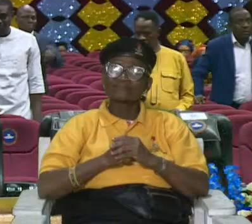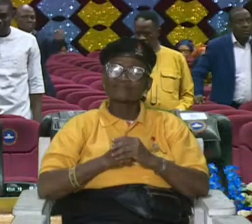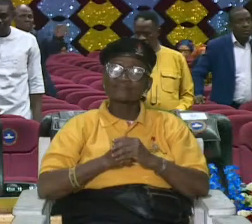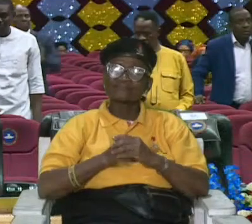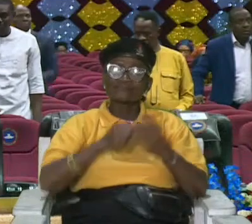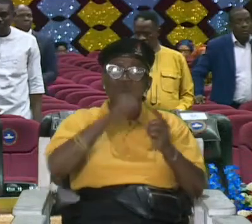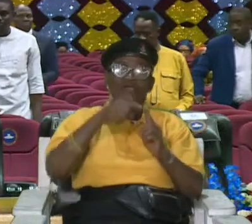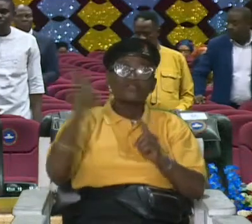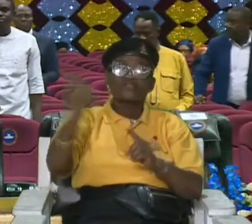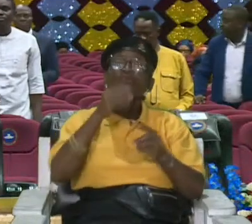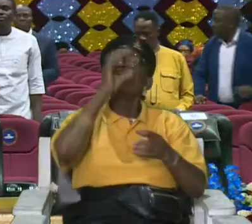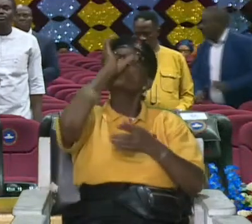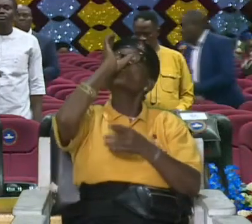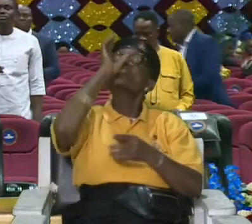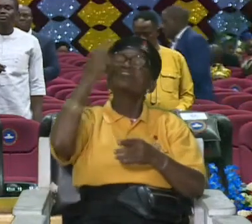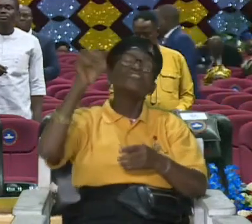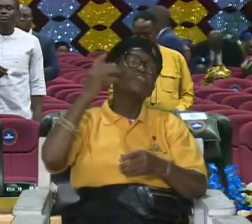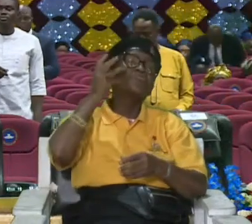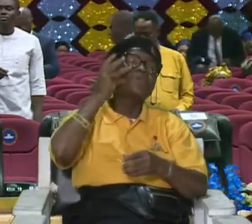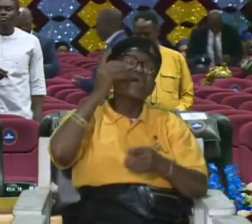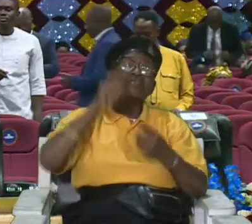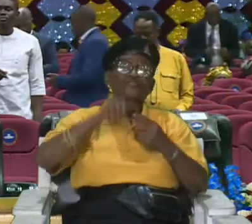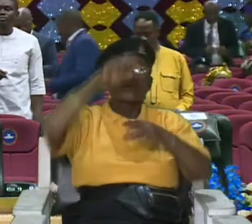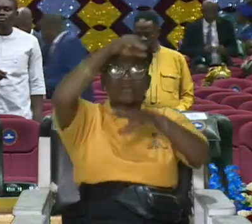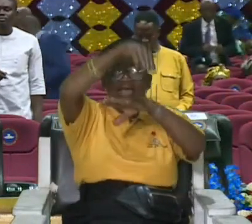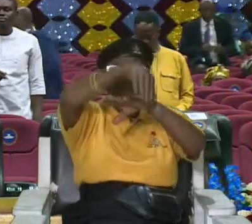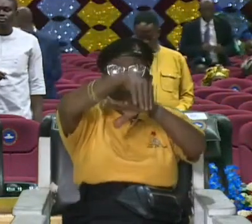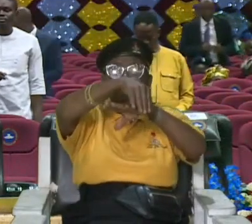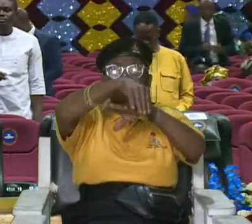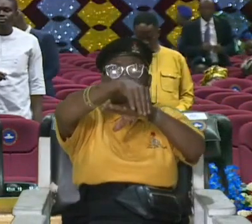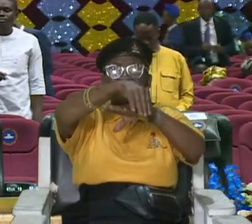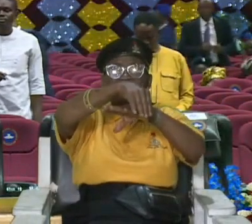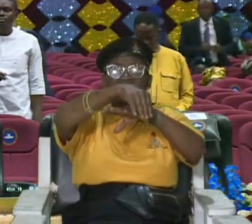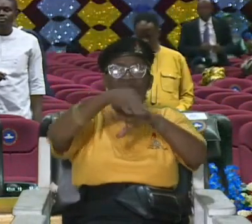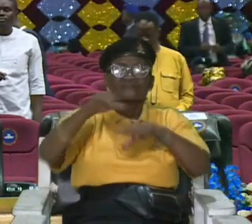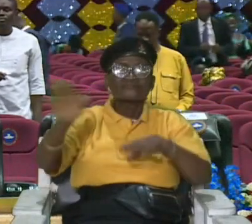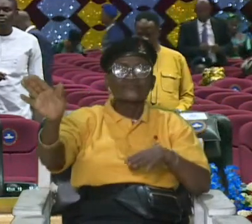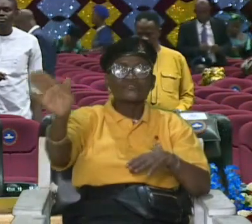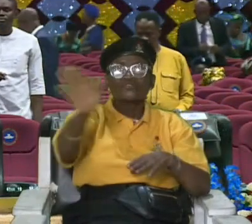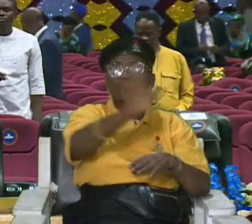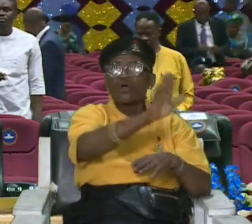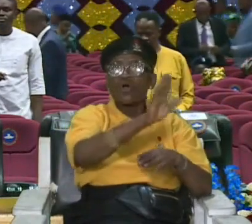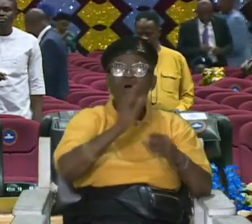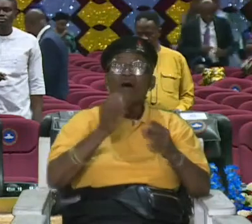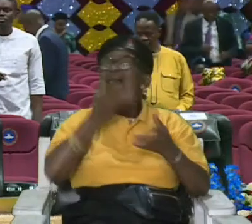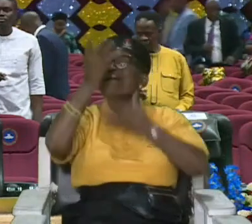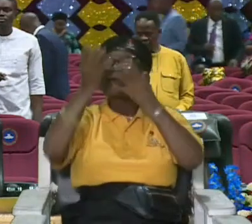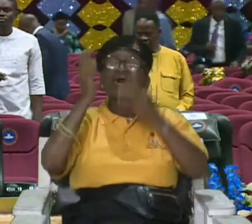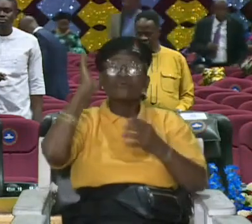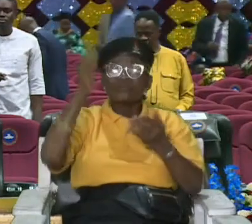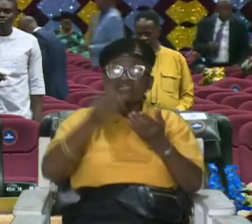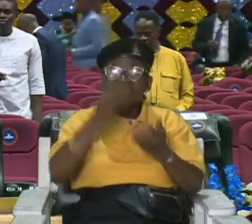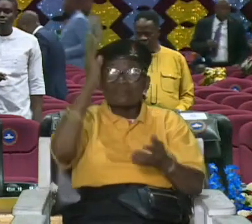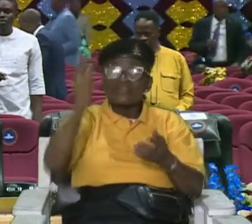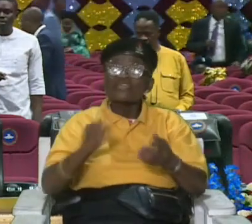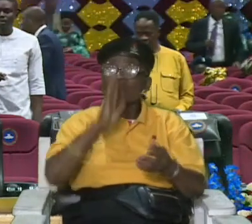When you drink the wine tonight, your cry will simply be, Lord, let the fire